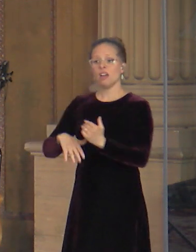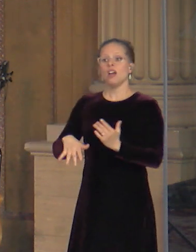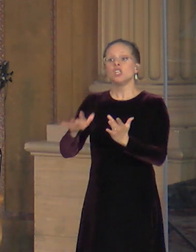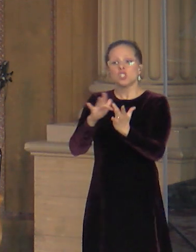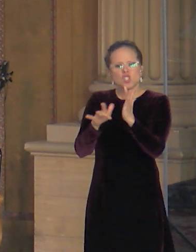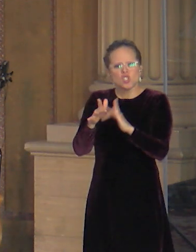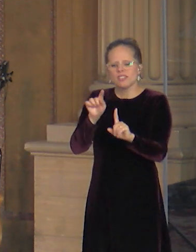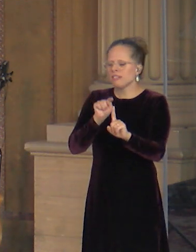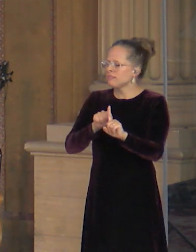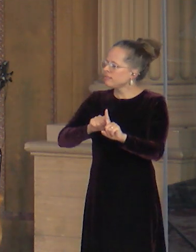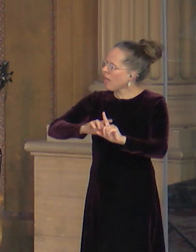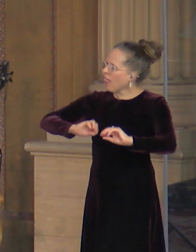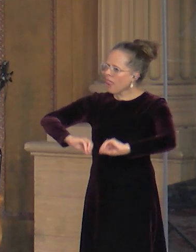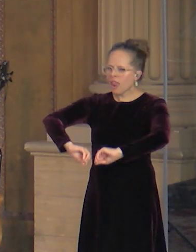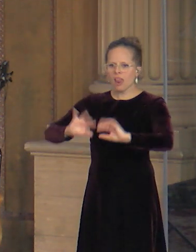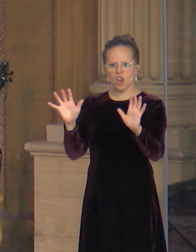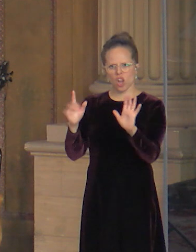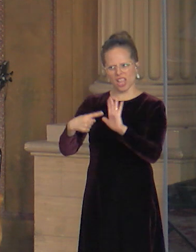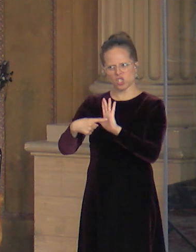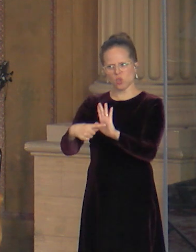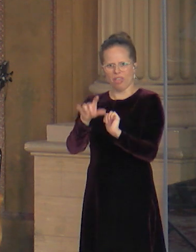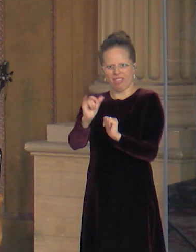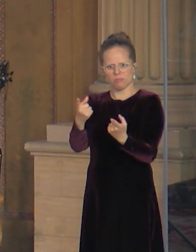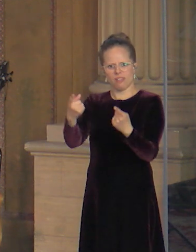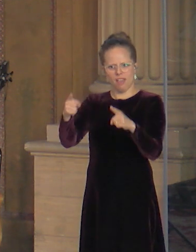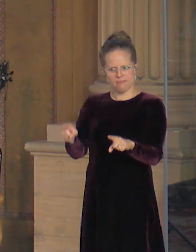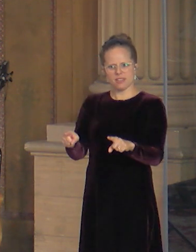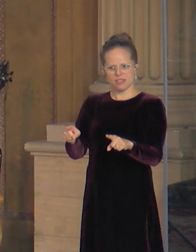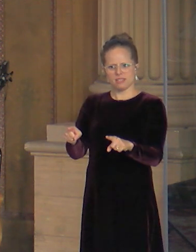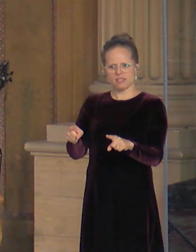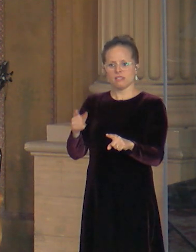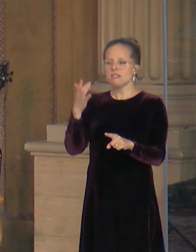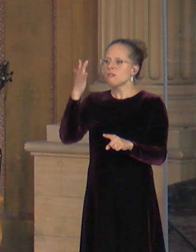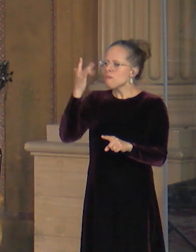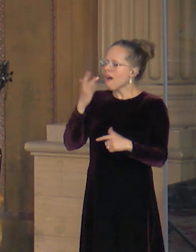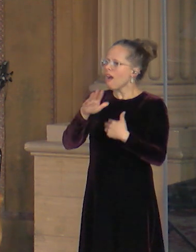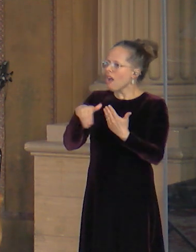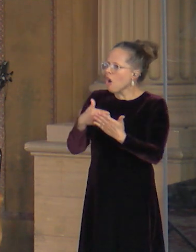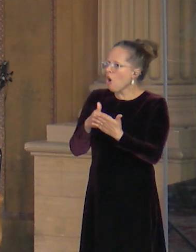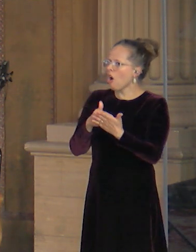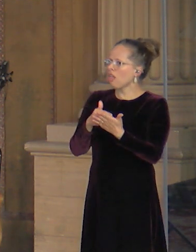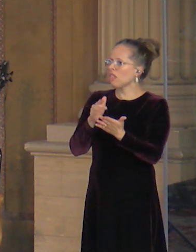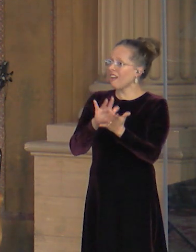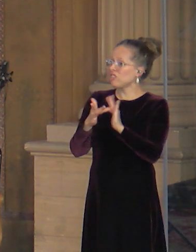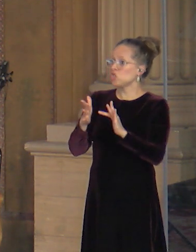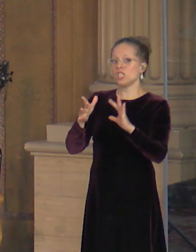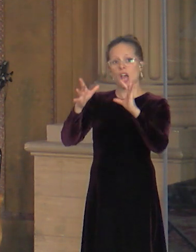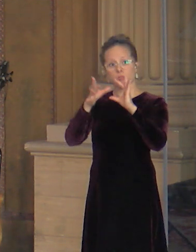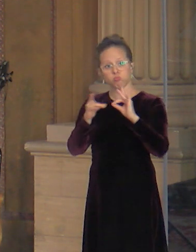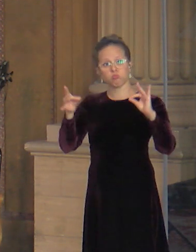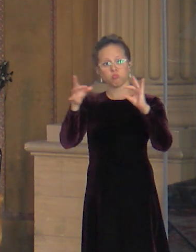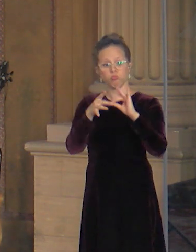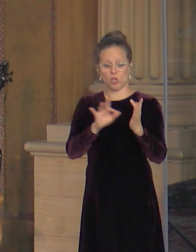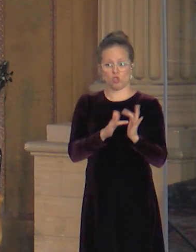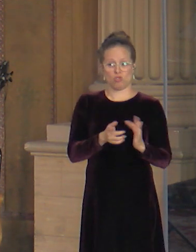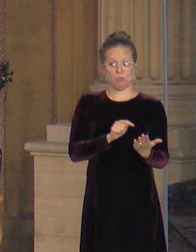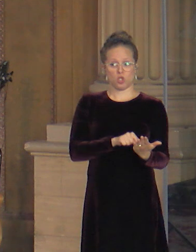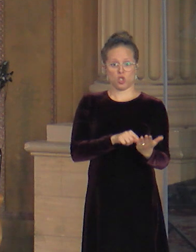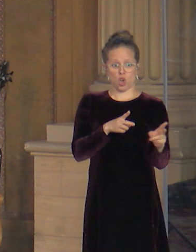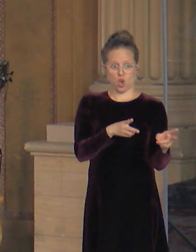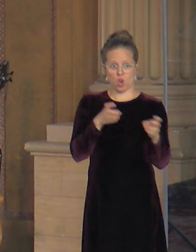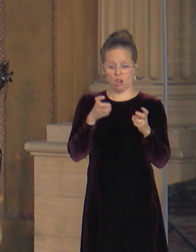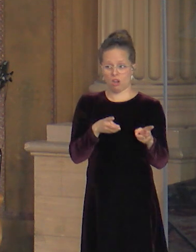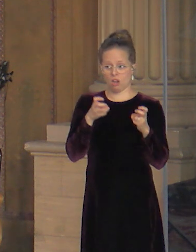communicating that that's what he thinks is going on here because all of the scripture that he quotes as he goes through this passage is scripture